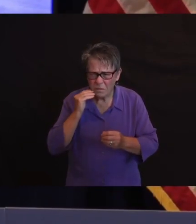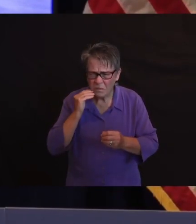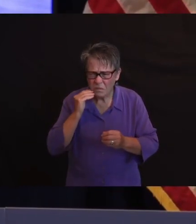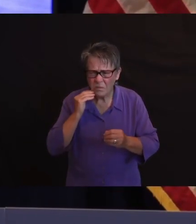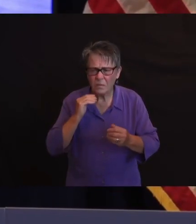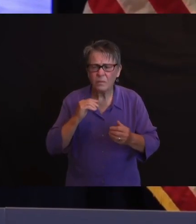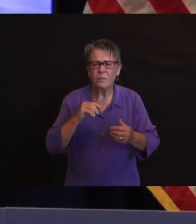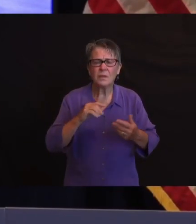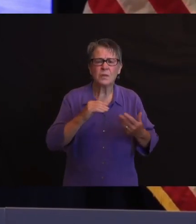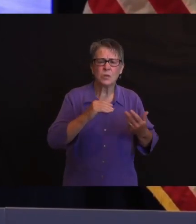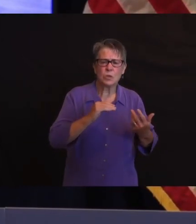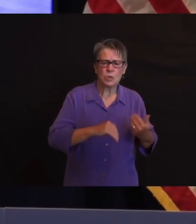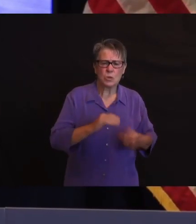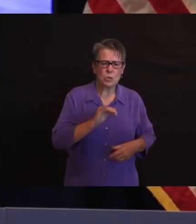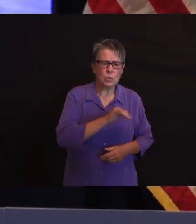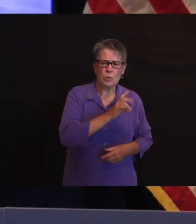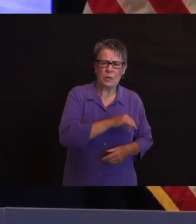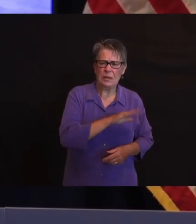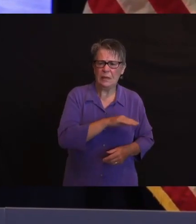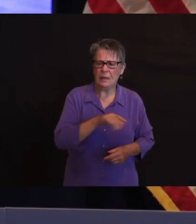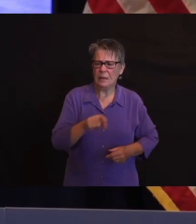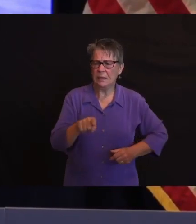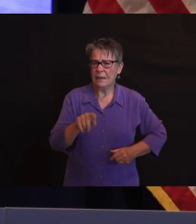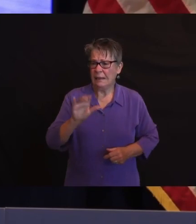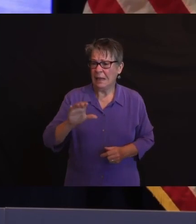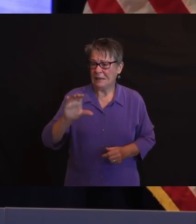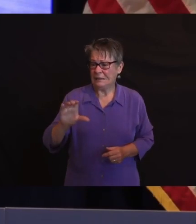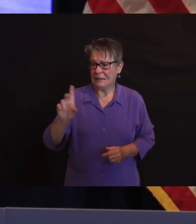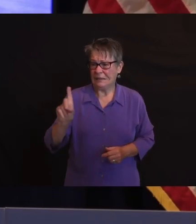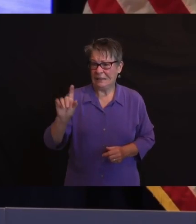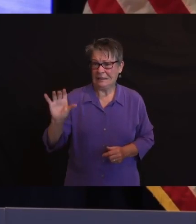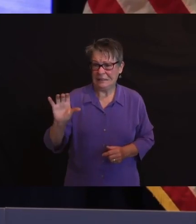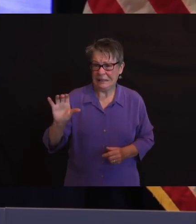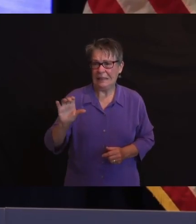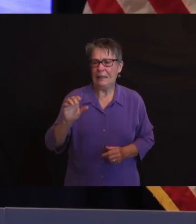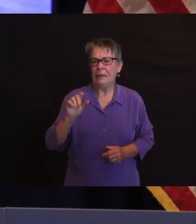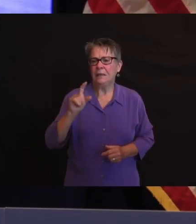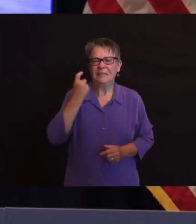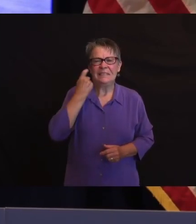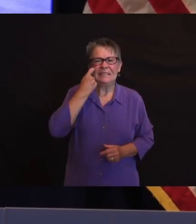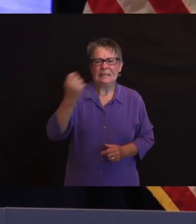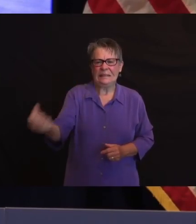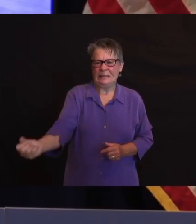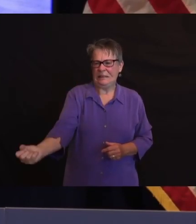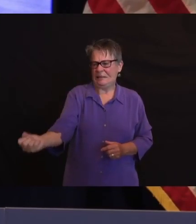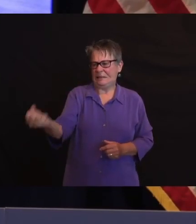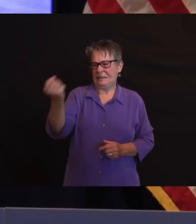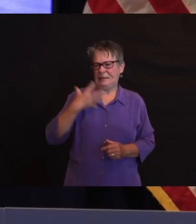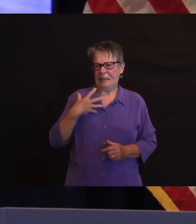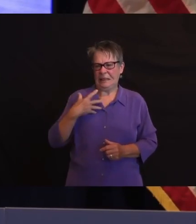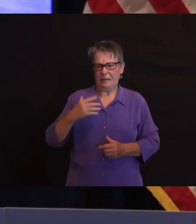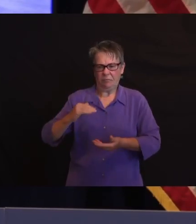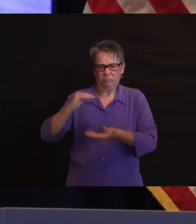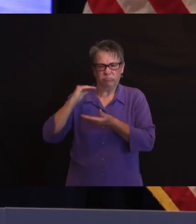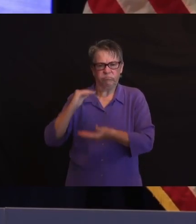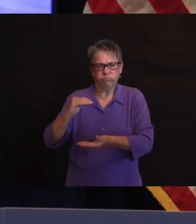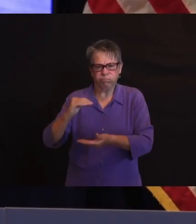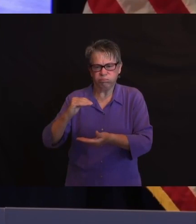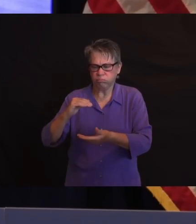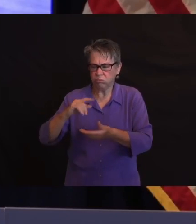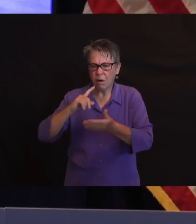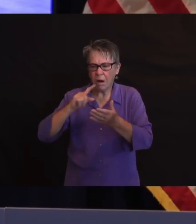week ago from CDC, and we're looking over it along with the advisors that